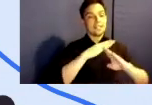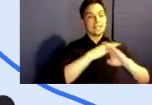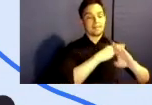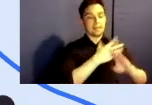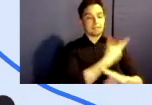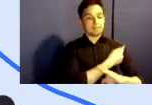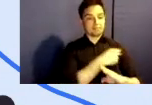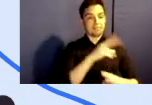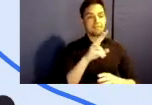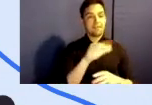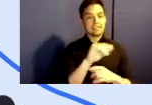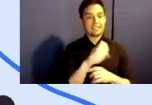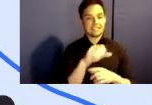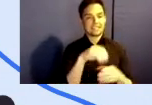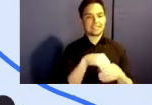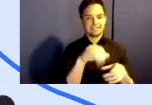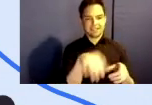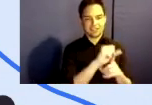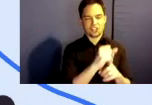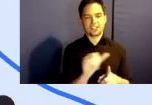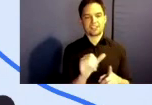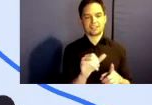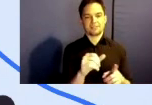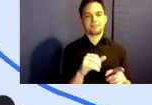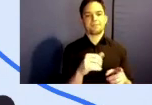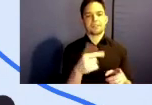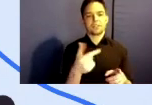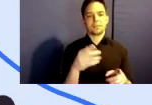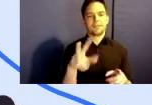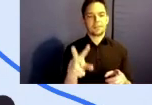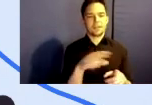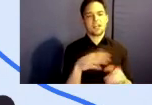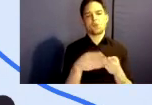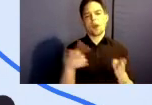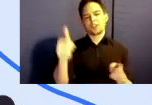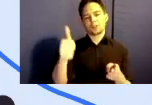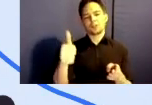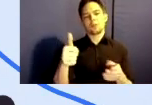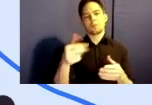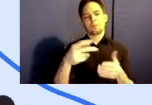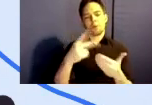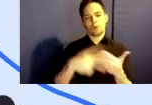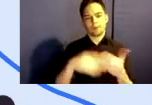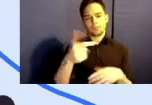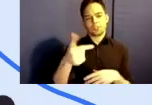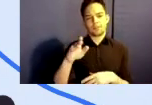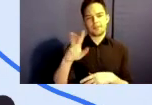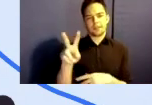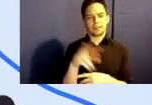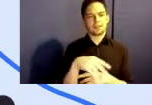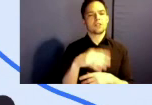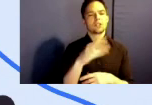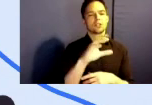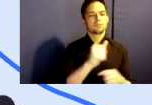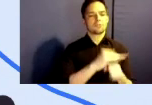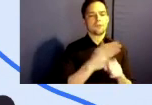humanitarian contexts, and also wider programs on GBV. So COVID-19 in international relations terms